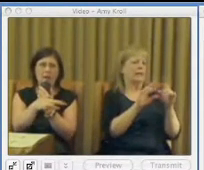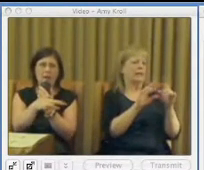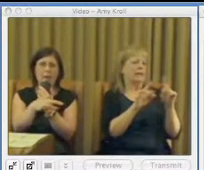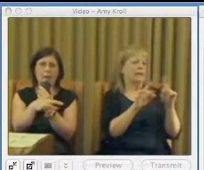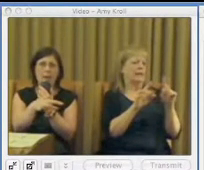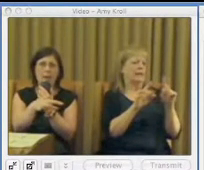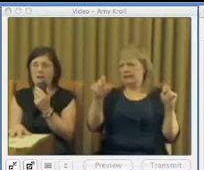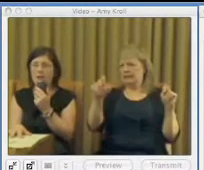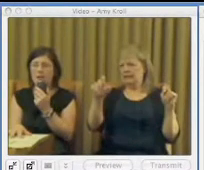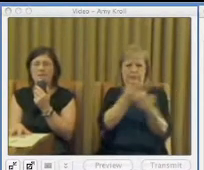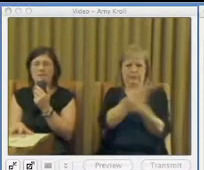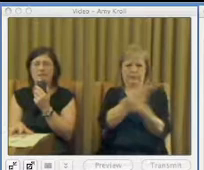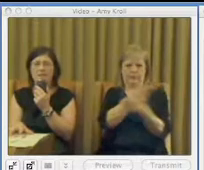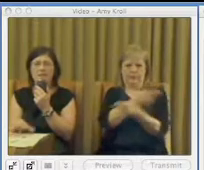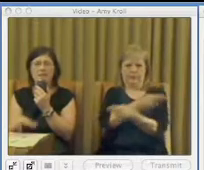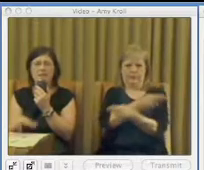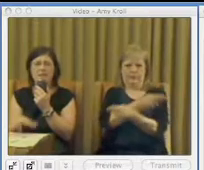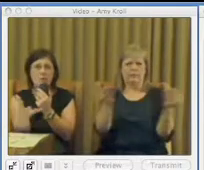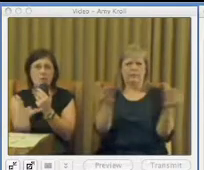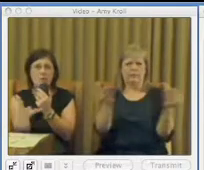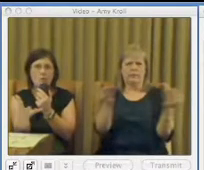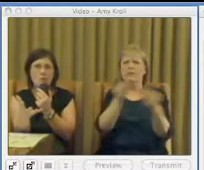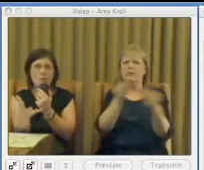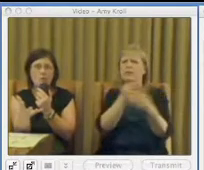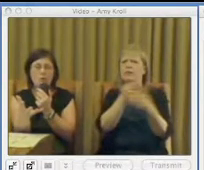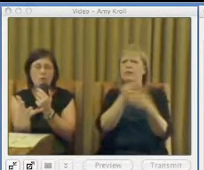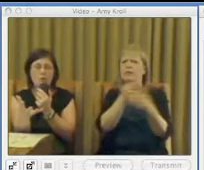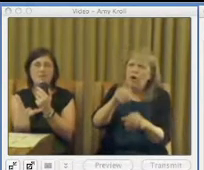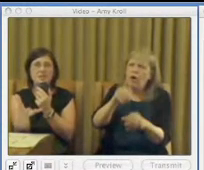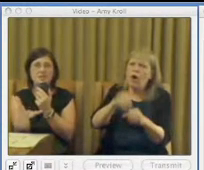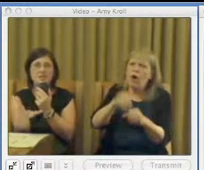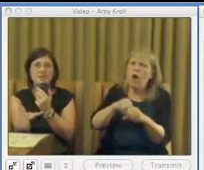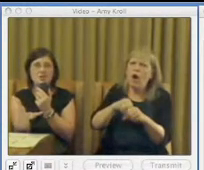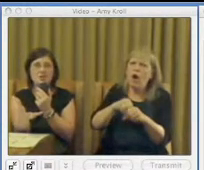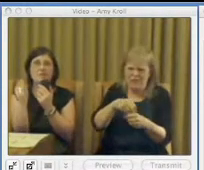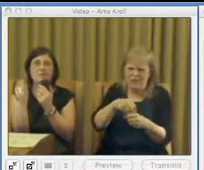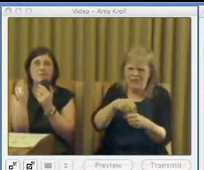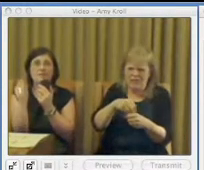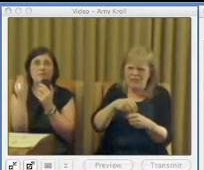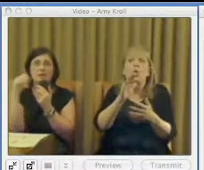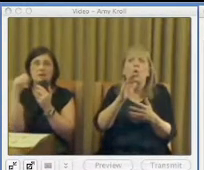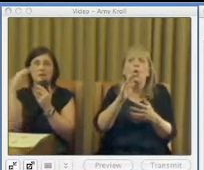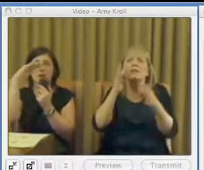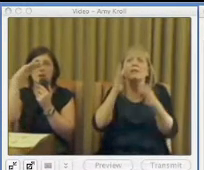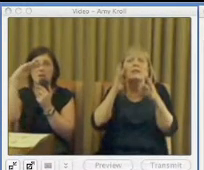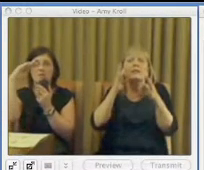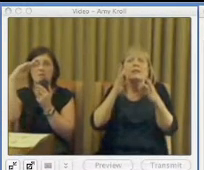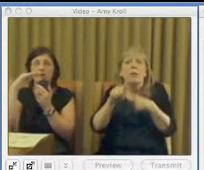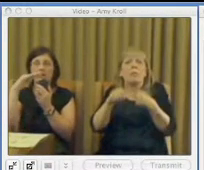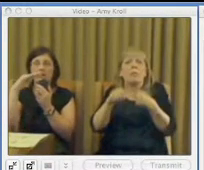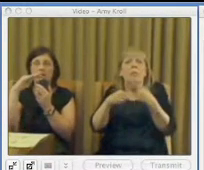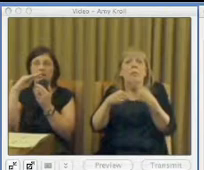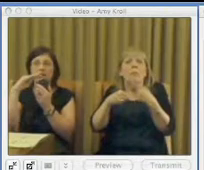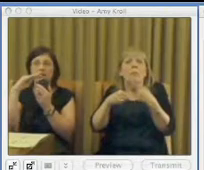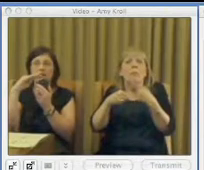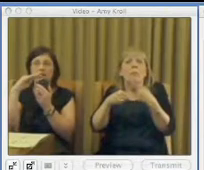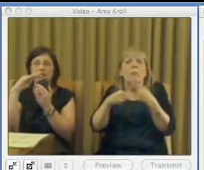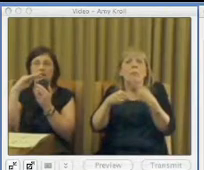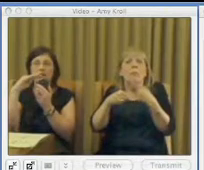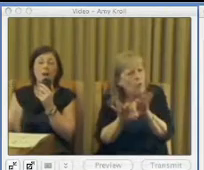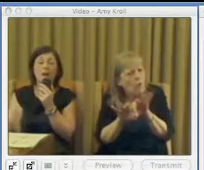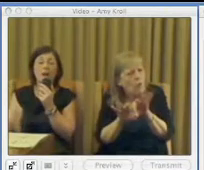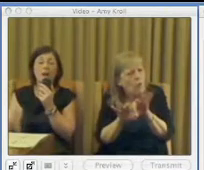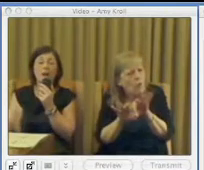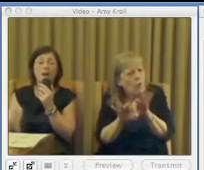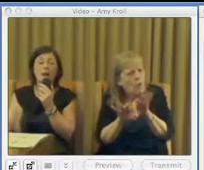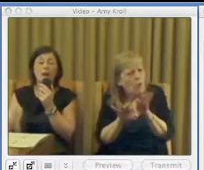but think about what's happening in this dynamic. Think about your ethical decision making. Your code of ethics is no longer this kind